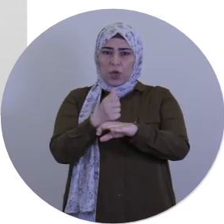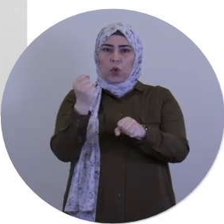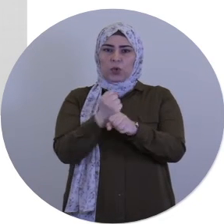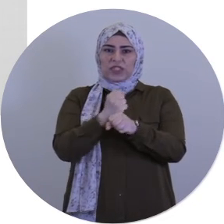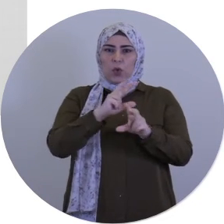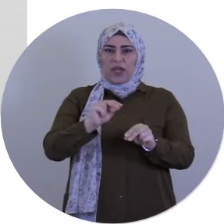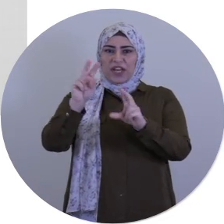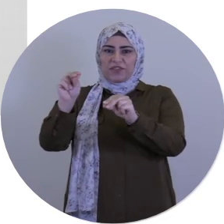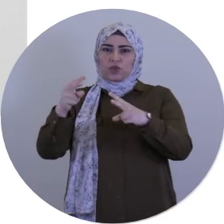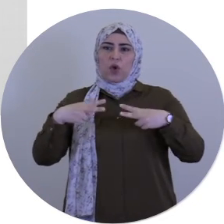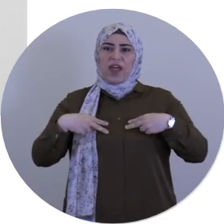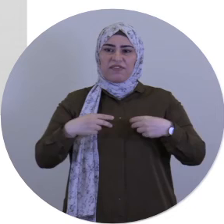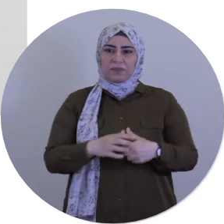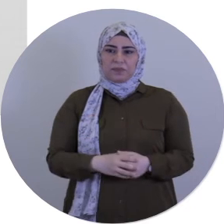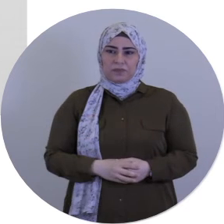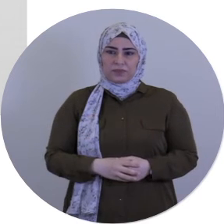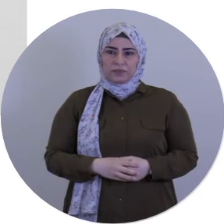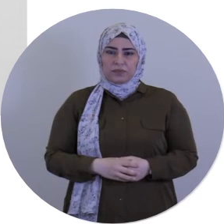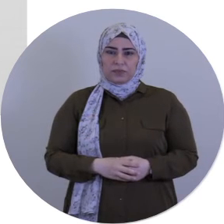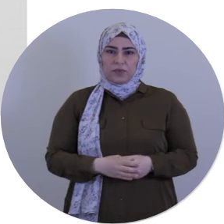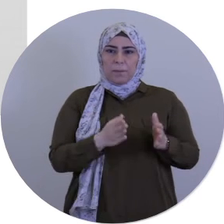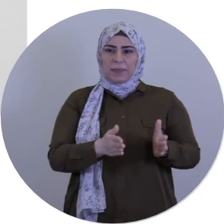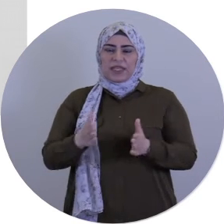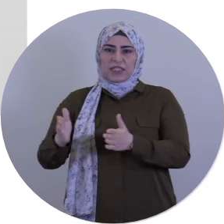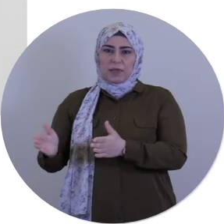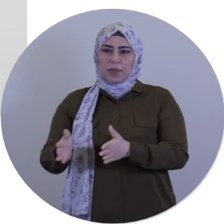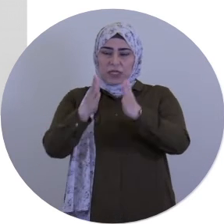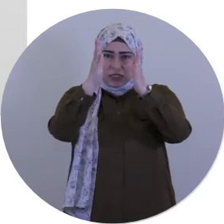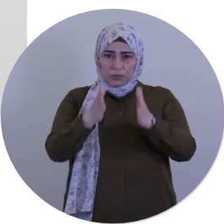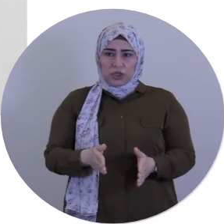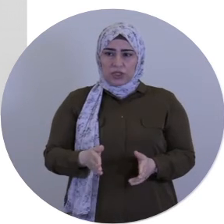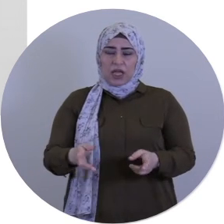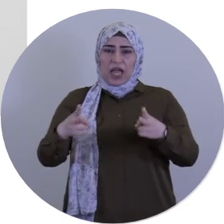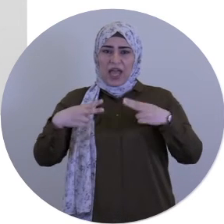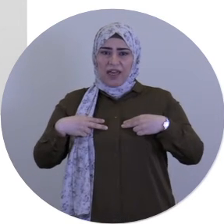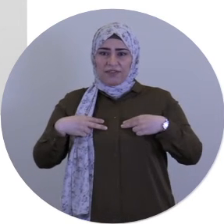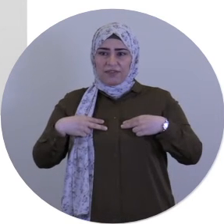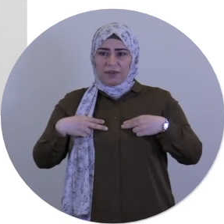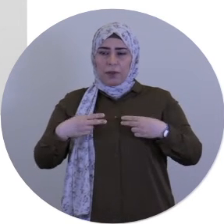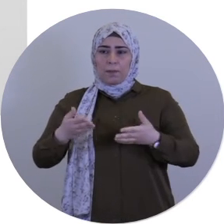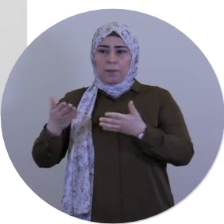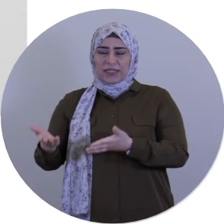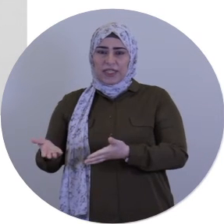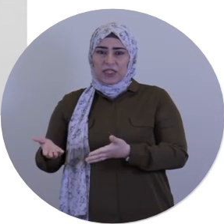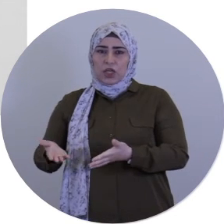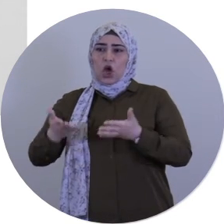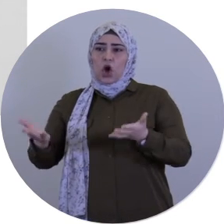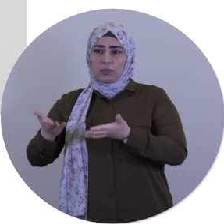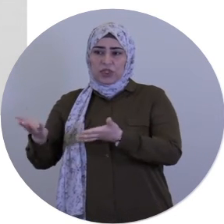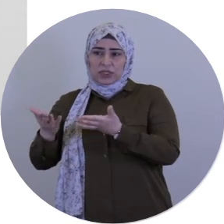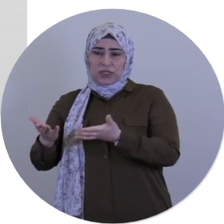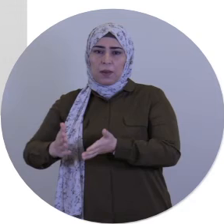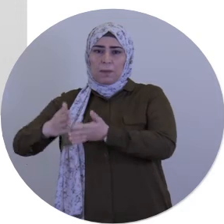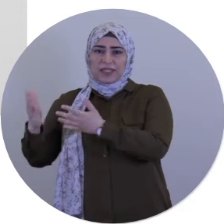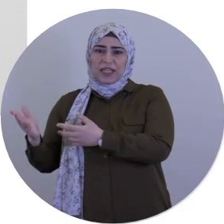plus have plus object plus verb in past participle. And you need to know that the tense of have is based on the tense of